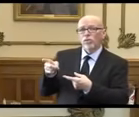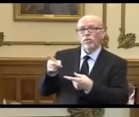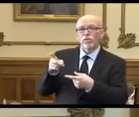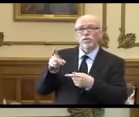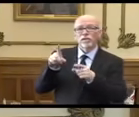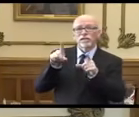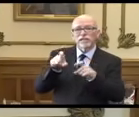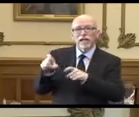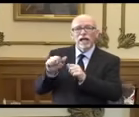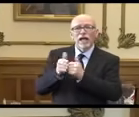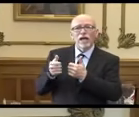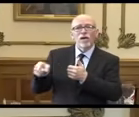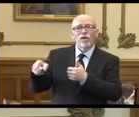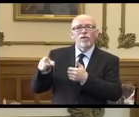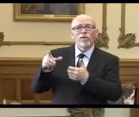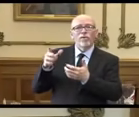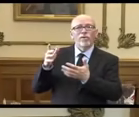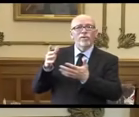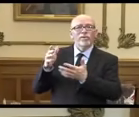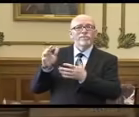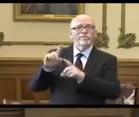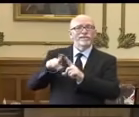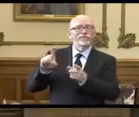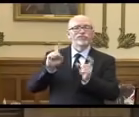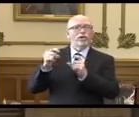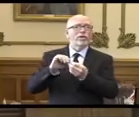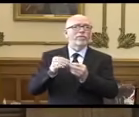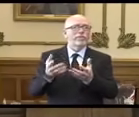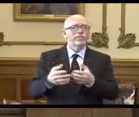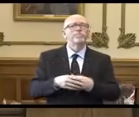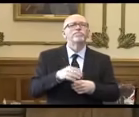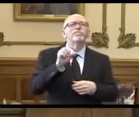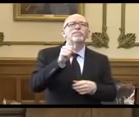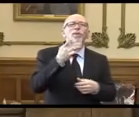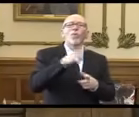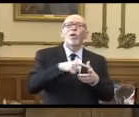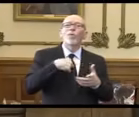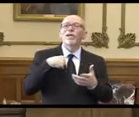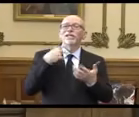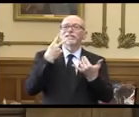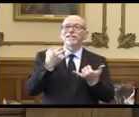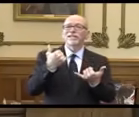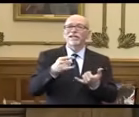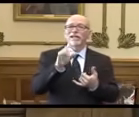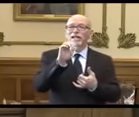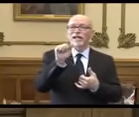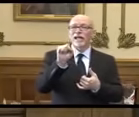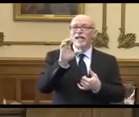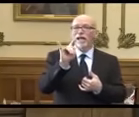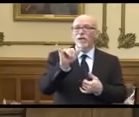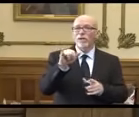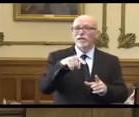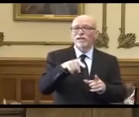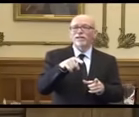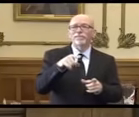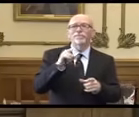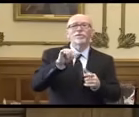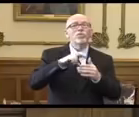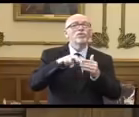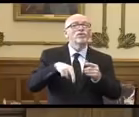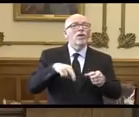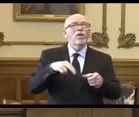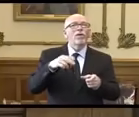tests and how that kind of is put in perspective? Yeah, I think in part what we're seeing in Cass County is the result of